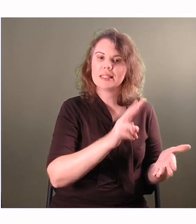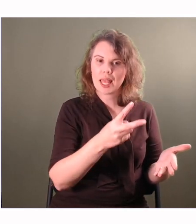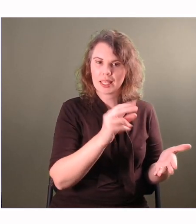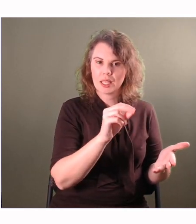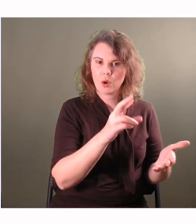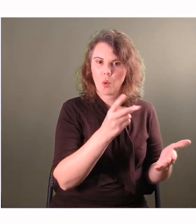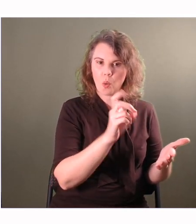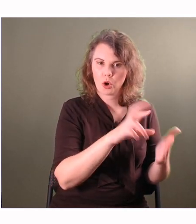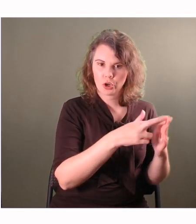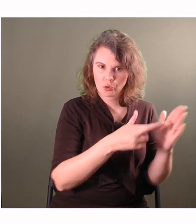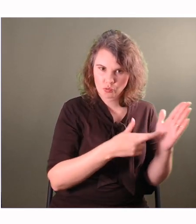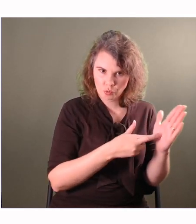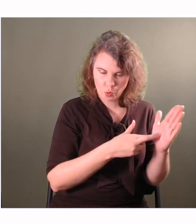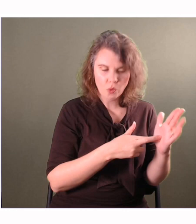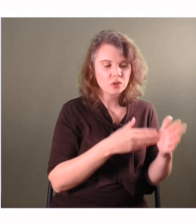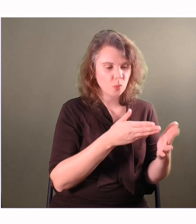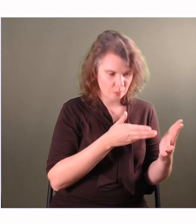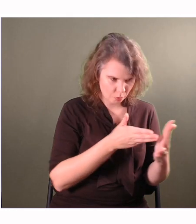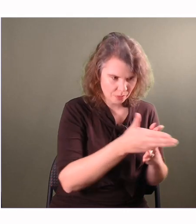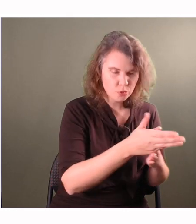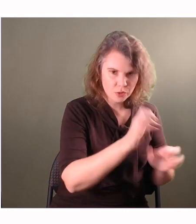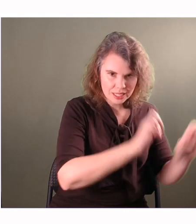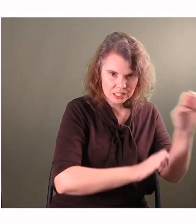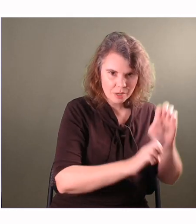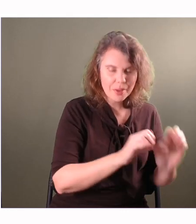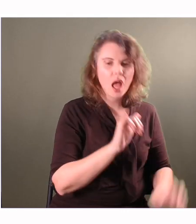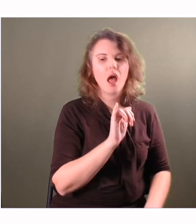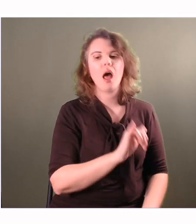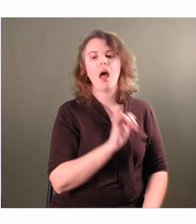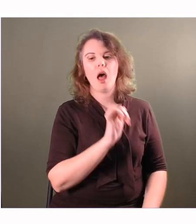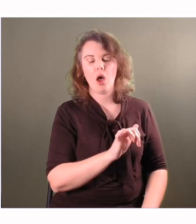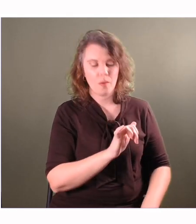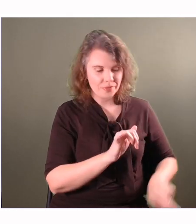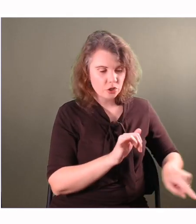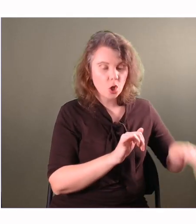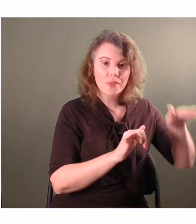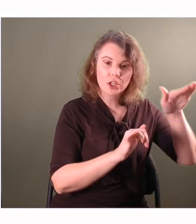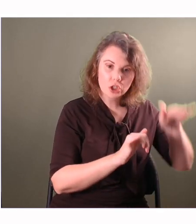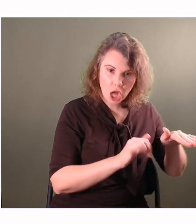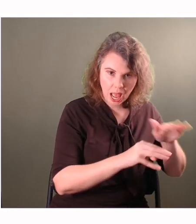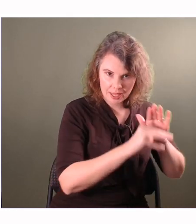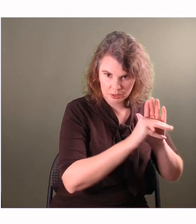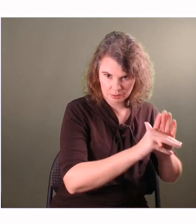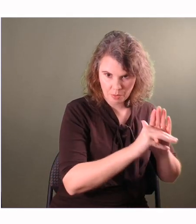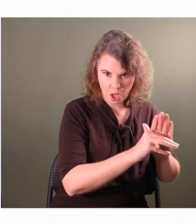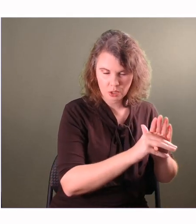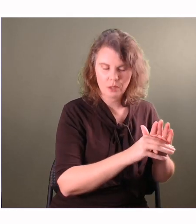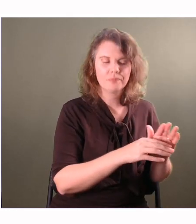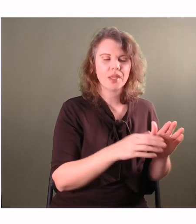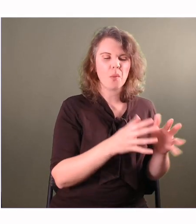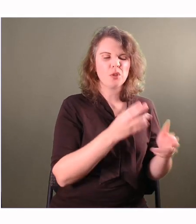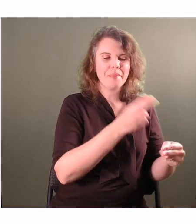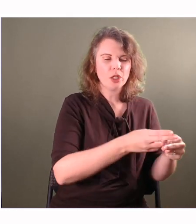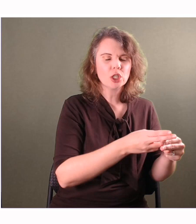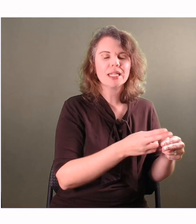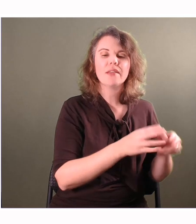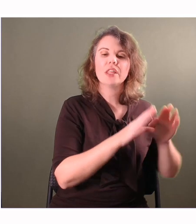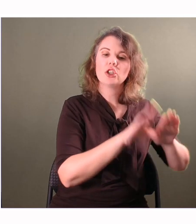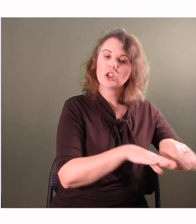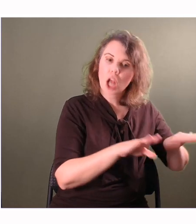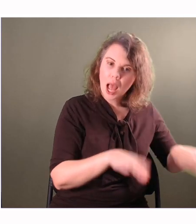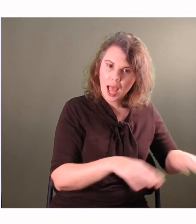rules after you then put them through the experiment. Oh, so the child model, I forgot to mention this, the child